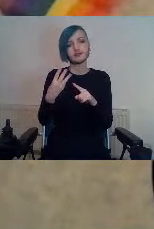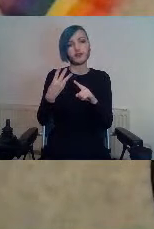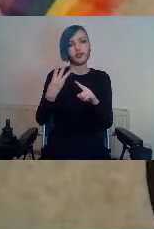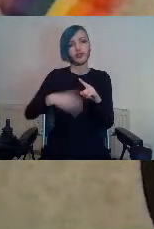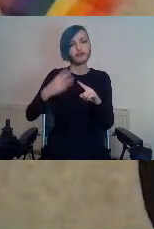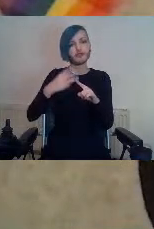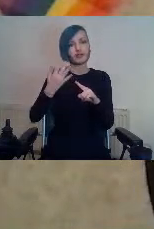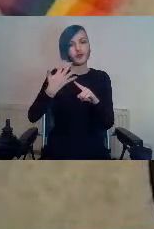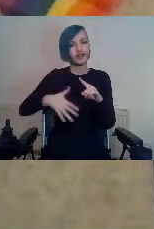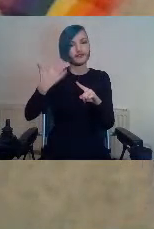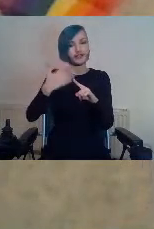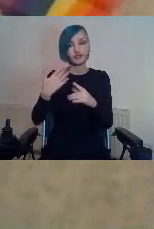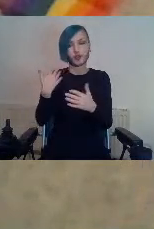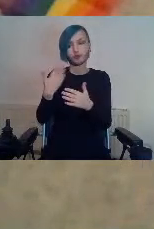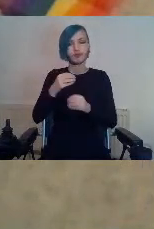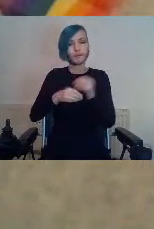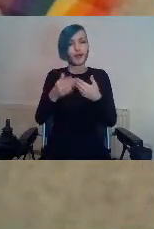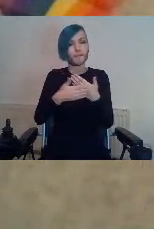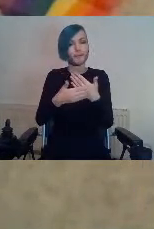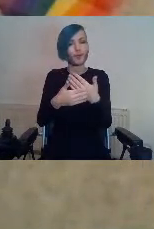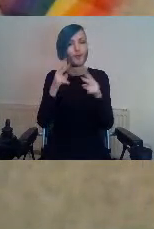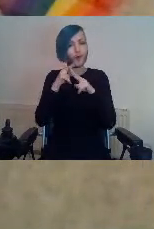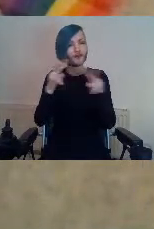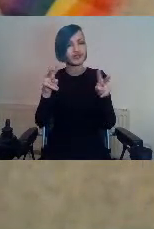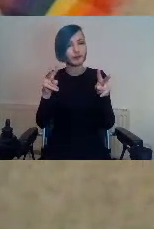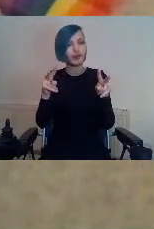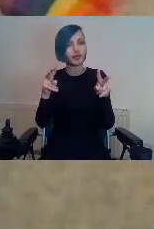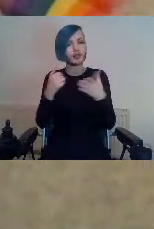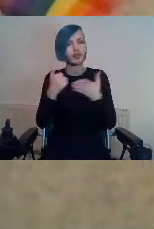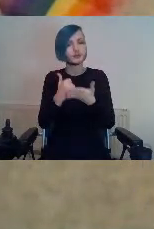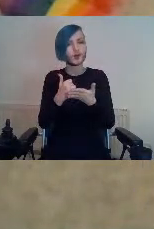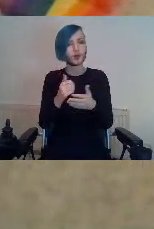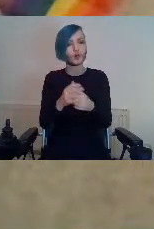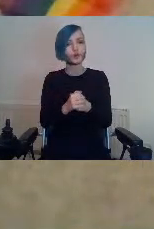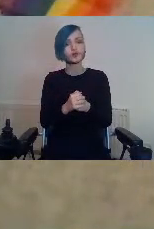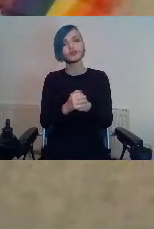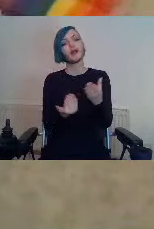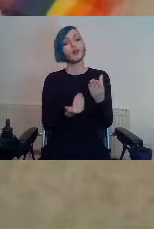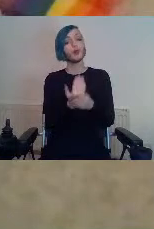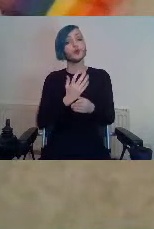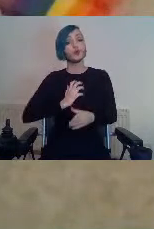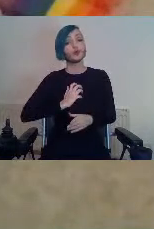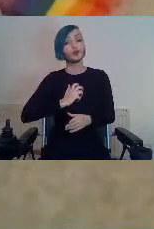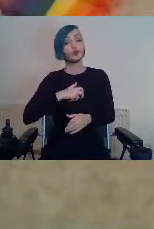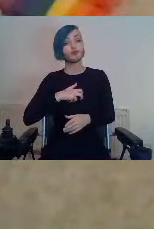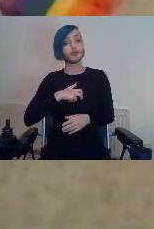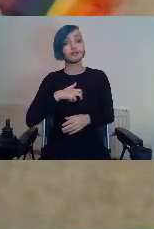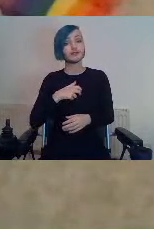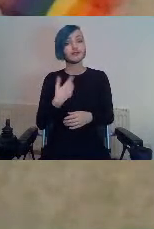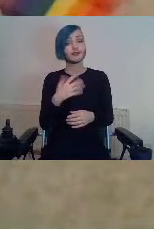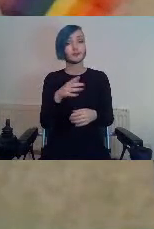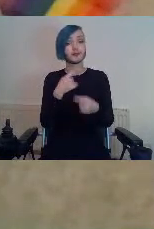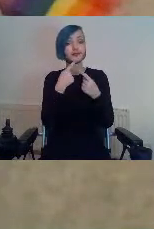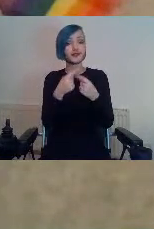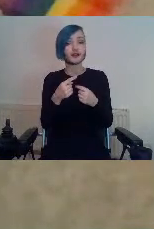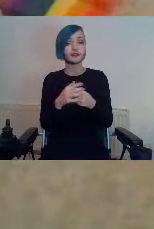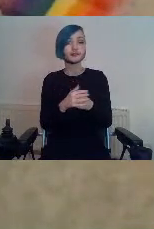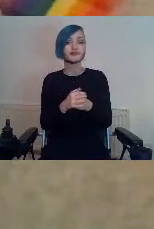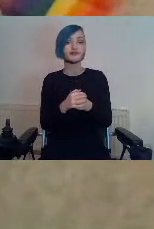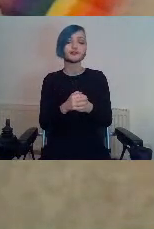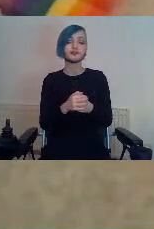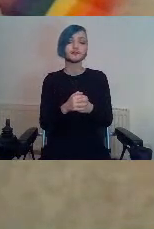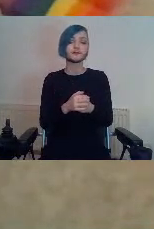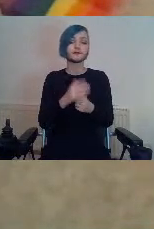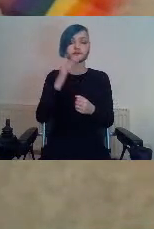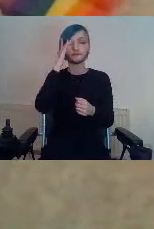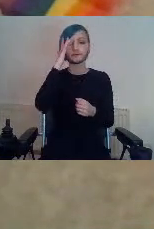And I was also impressed when our new president said openly that please get